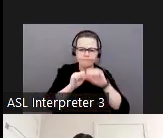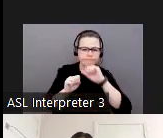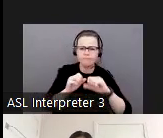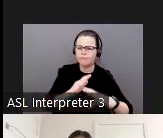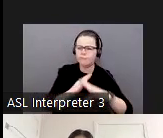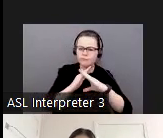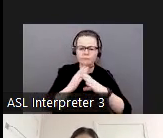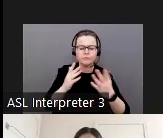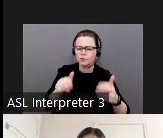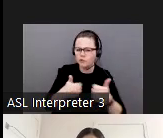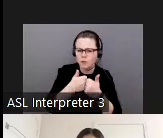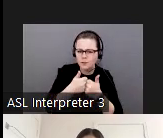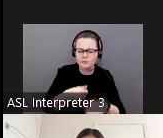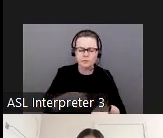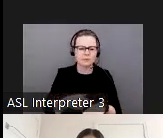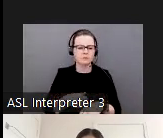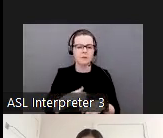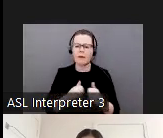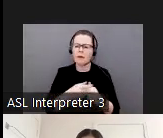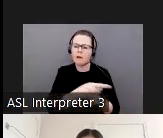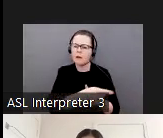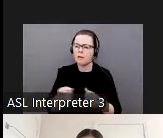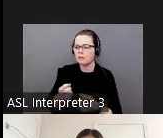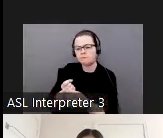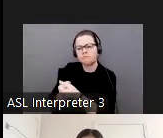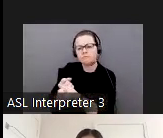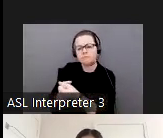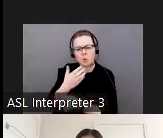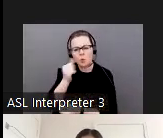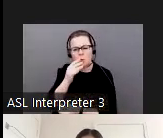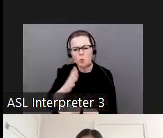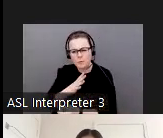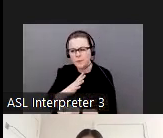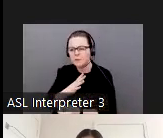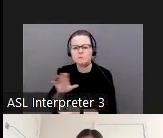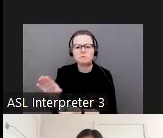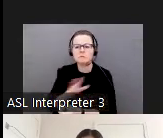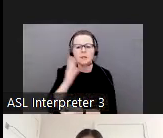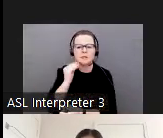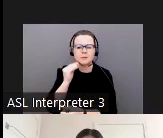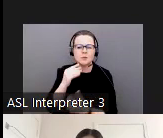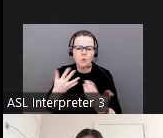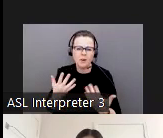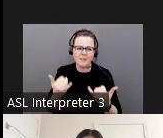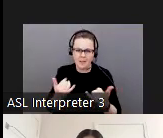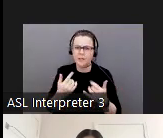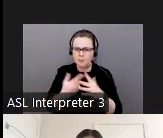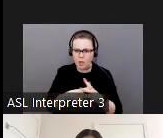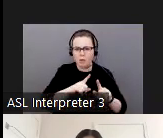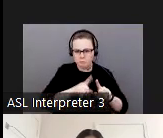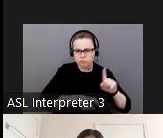they assist older women, what is their experience. So we're about to get into the thick of it really